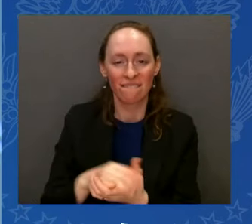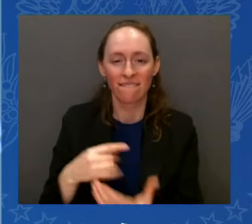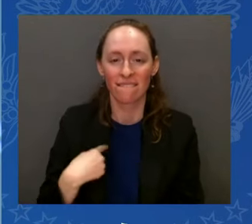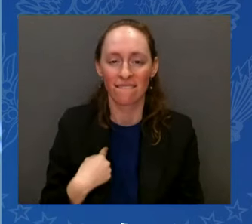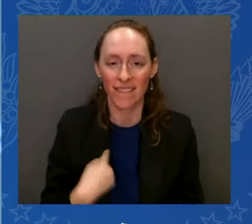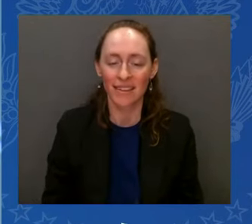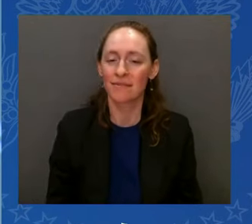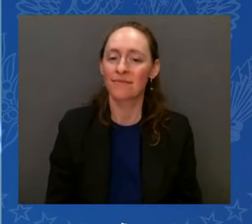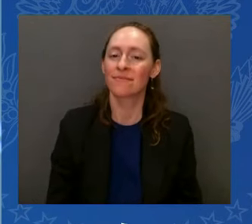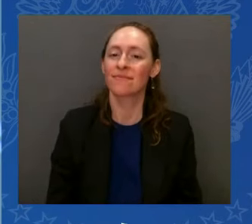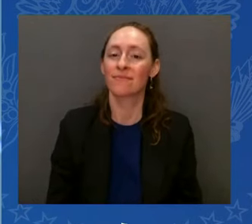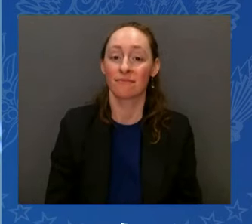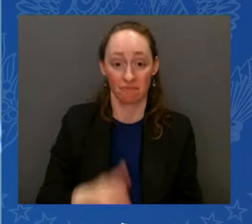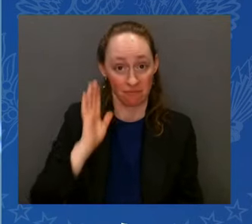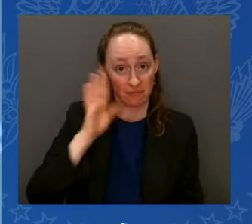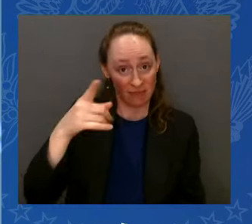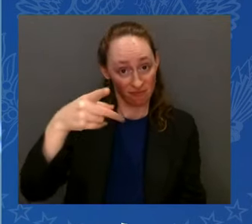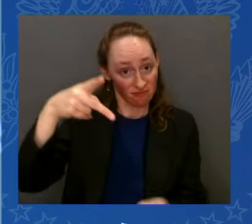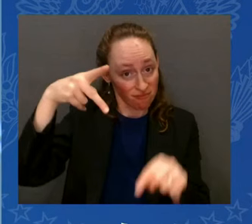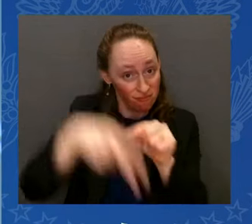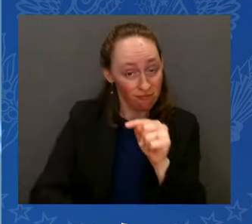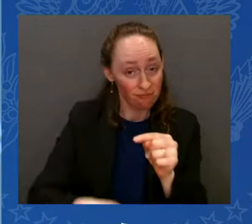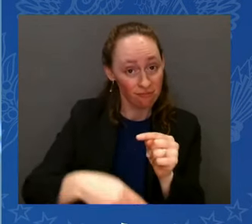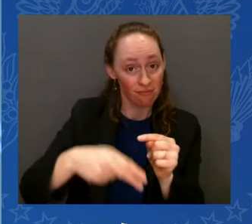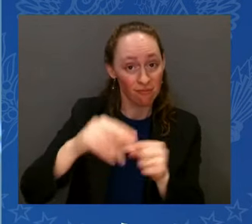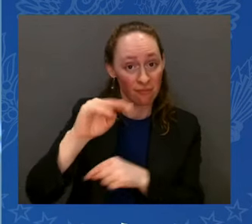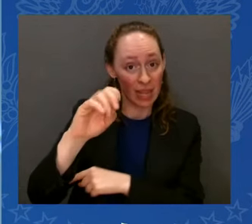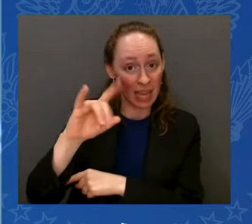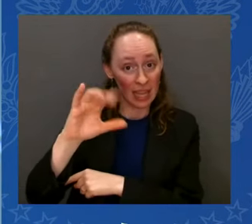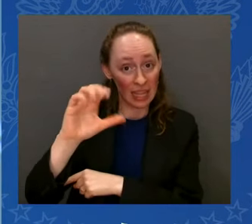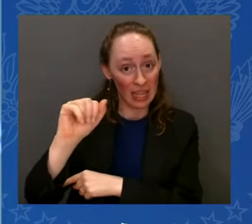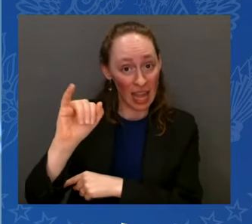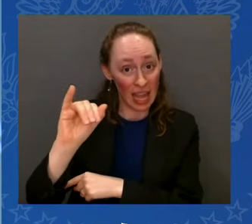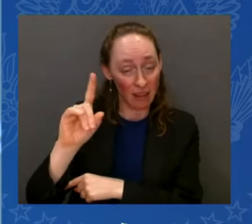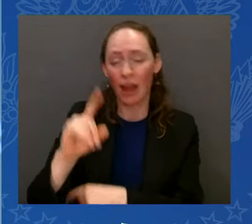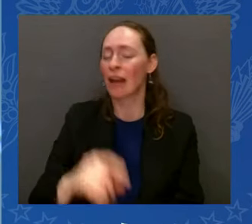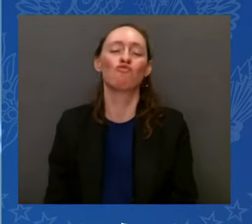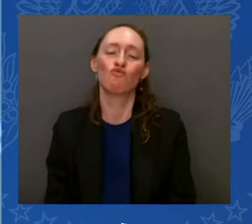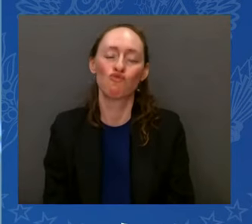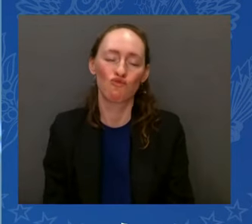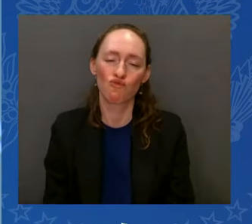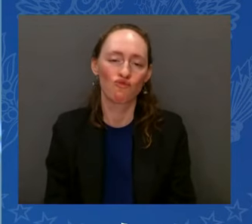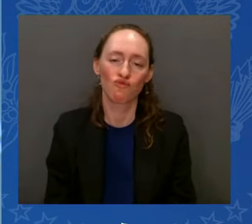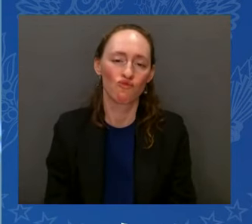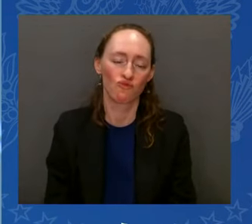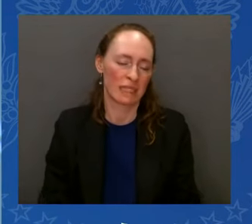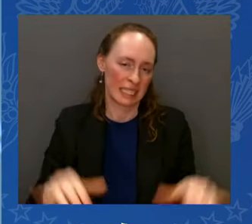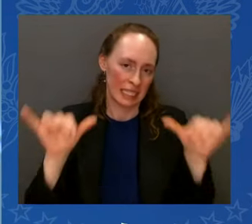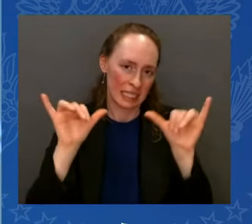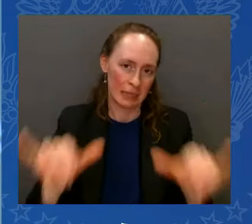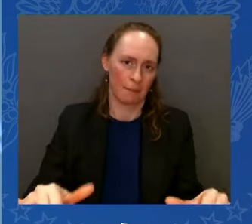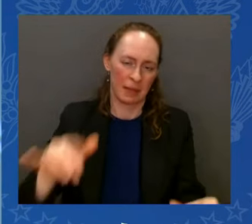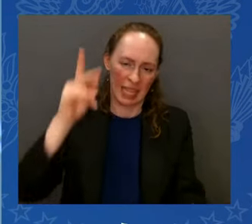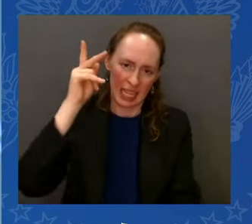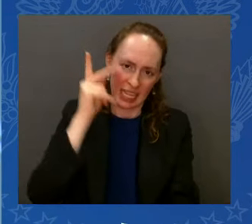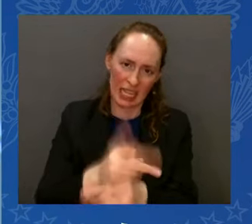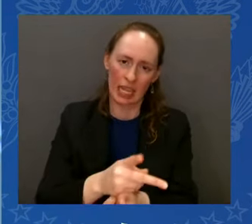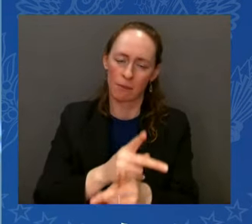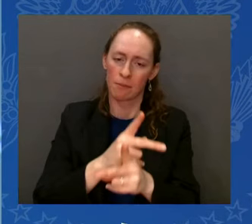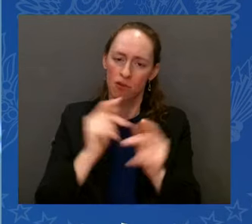people. Most of you have finally reached the point where your revenues are climbing and your budgets are stable, most of